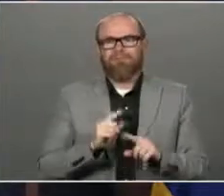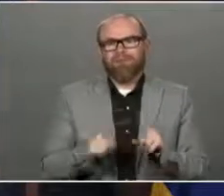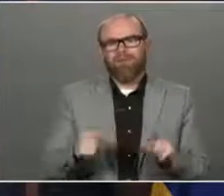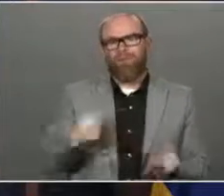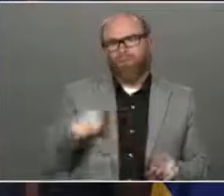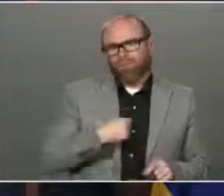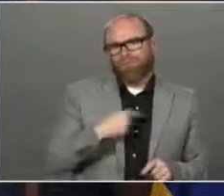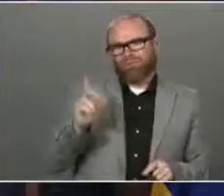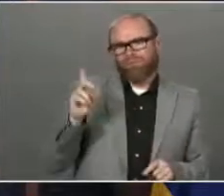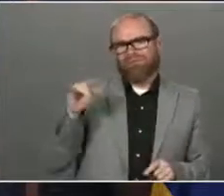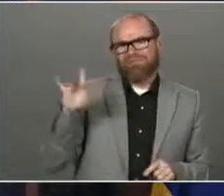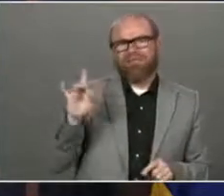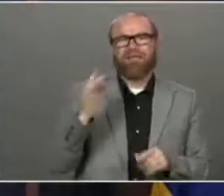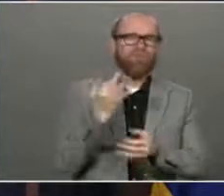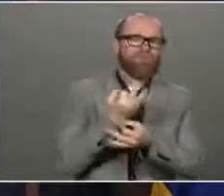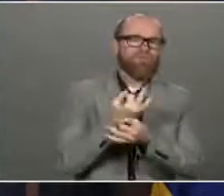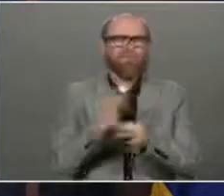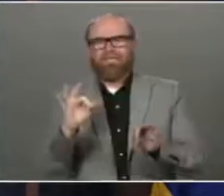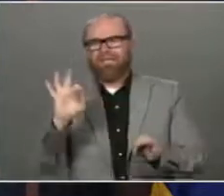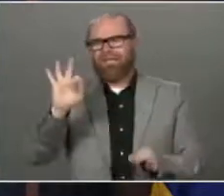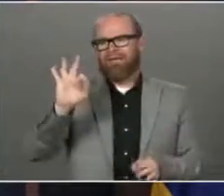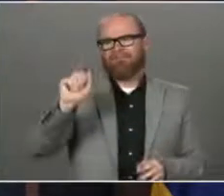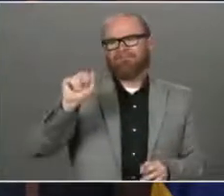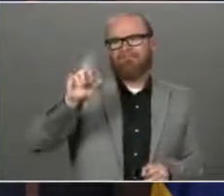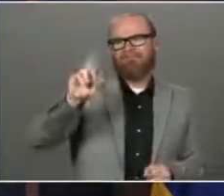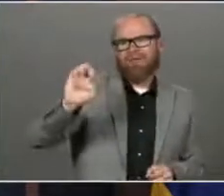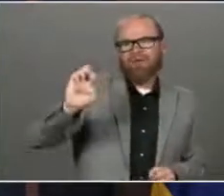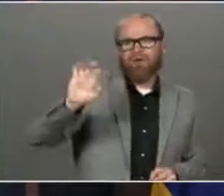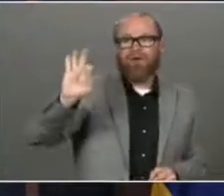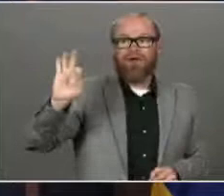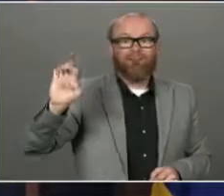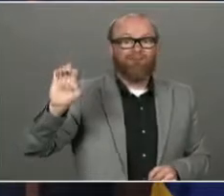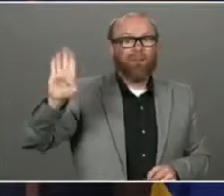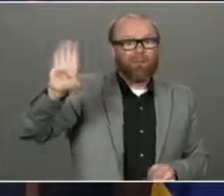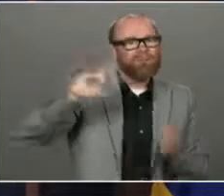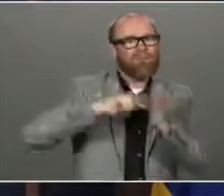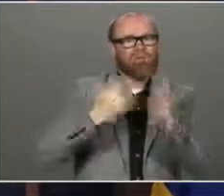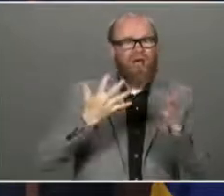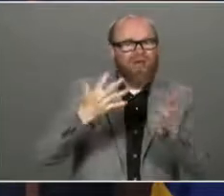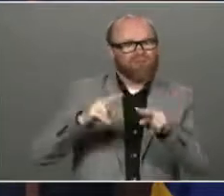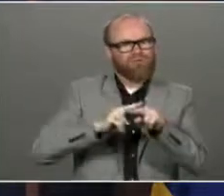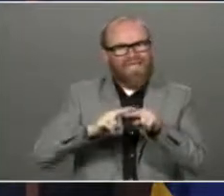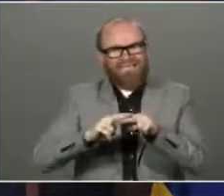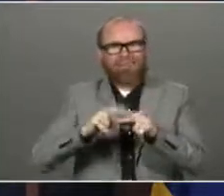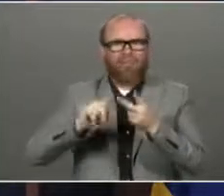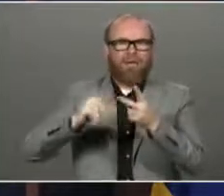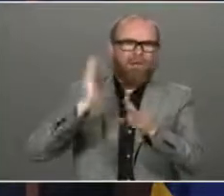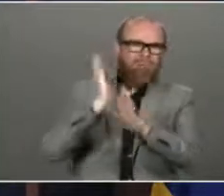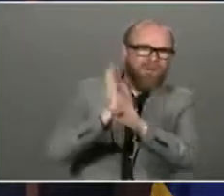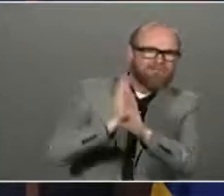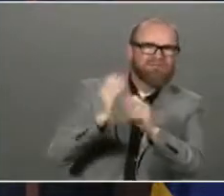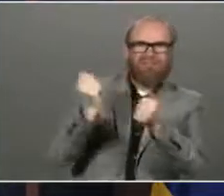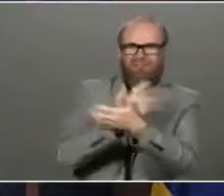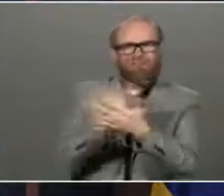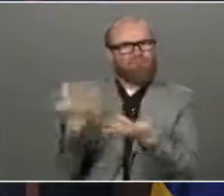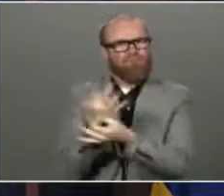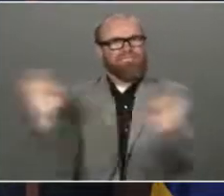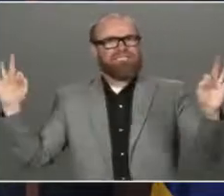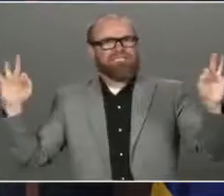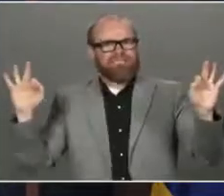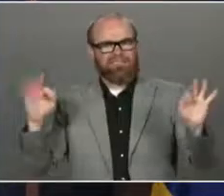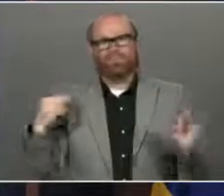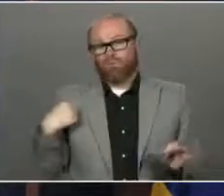we did a free fare February for transit along the Wasatch Front. We would like to see